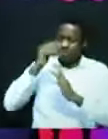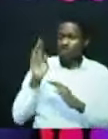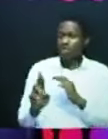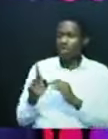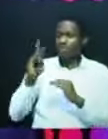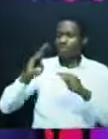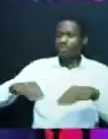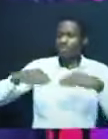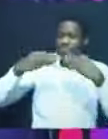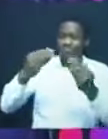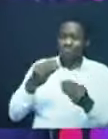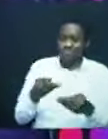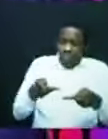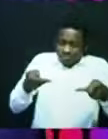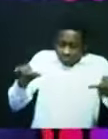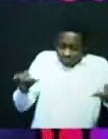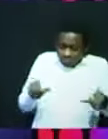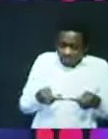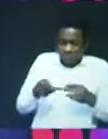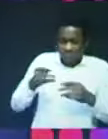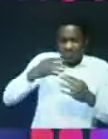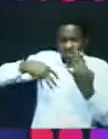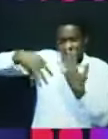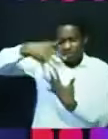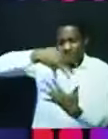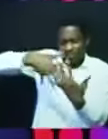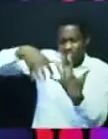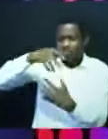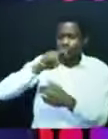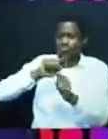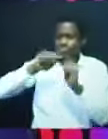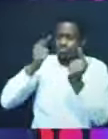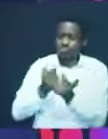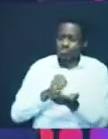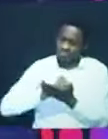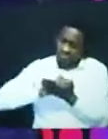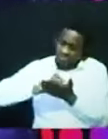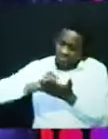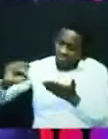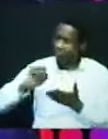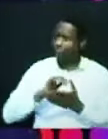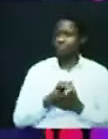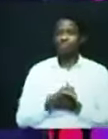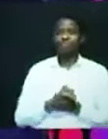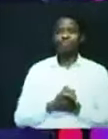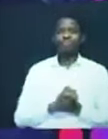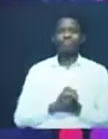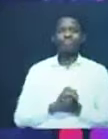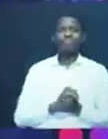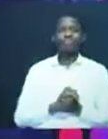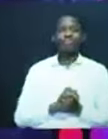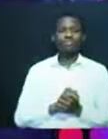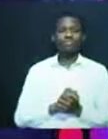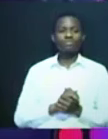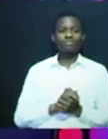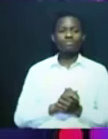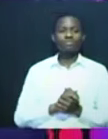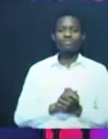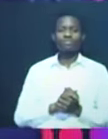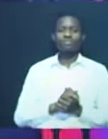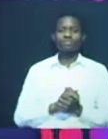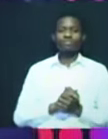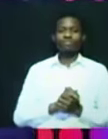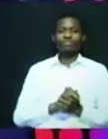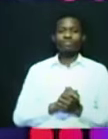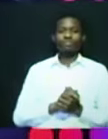an inheritance among all those who are sanctified. Na efedie me de mome hye awurade ne